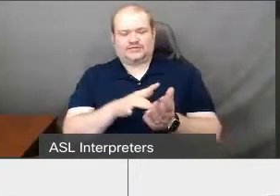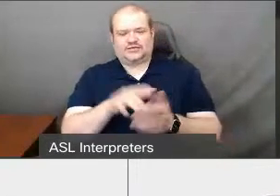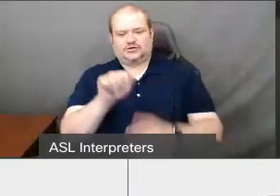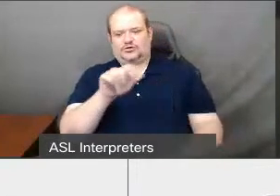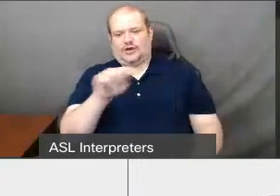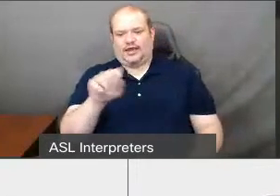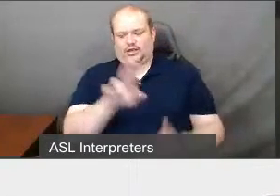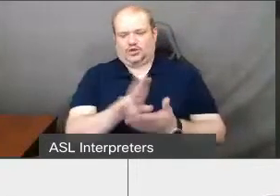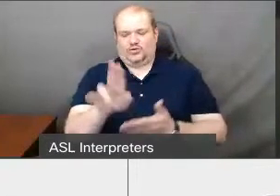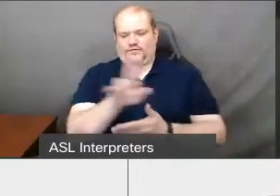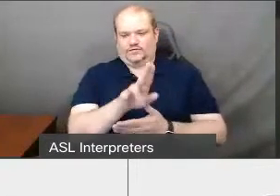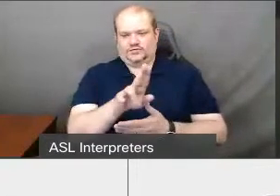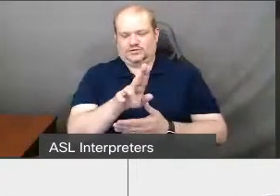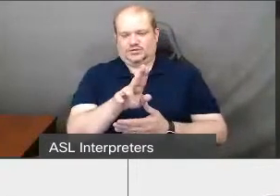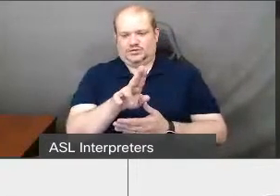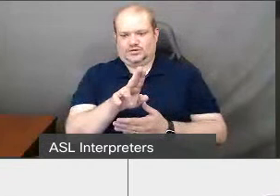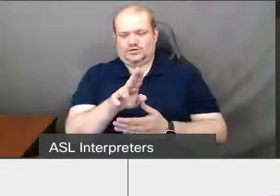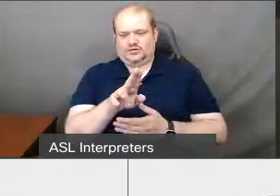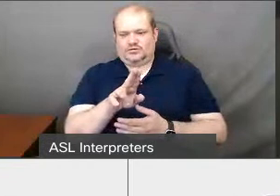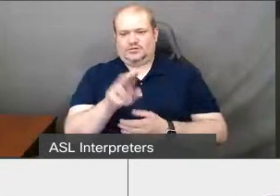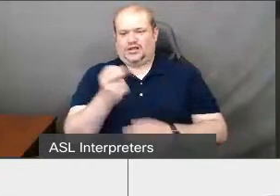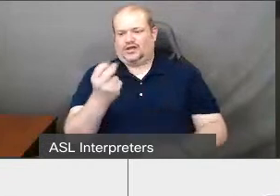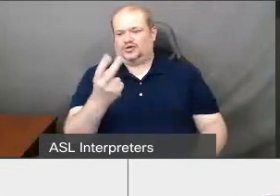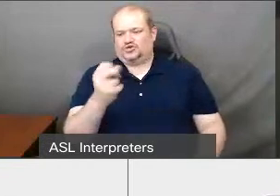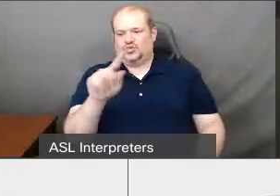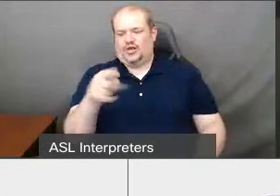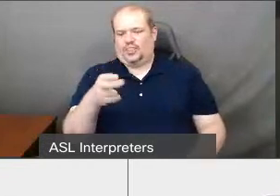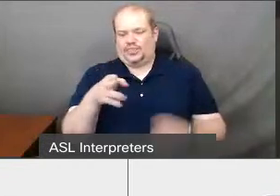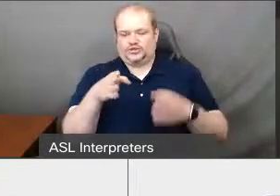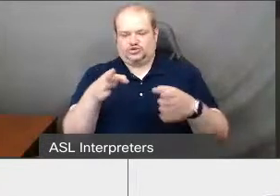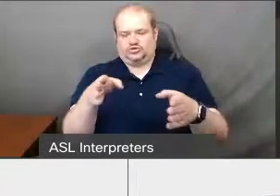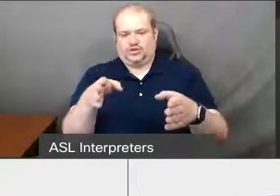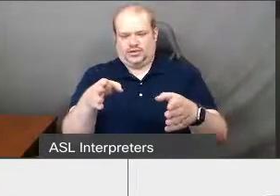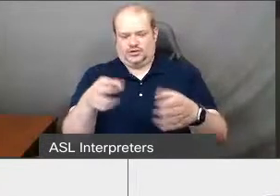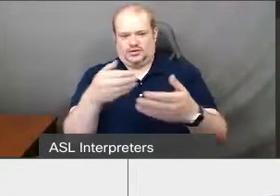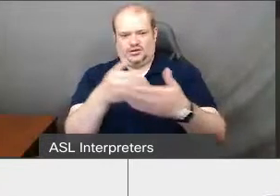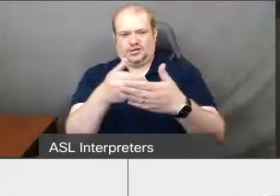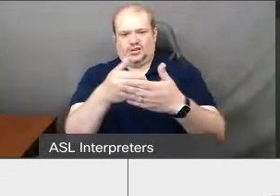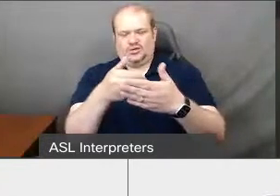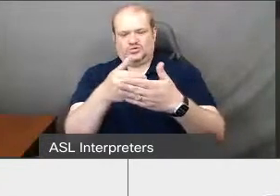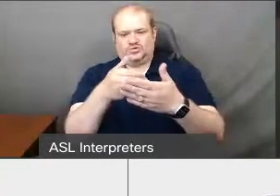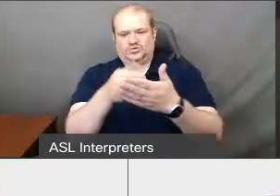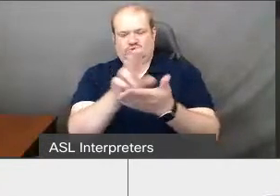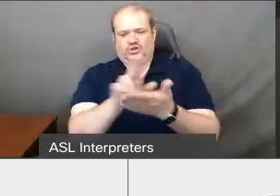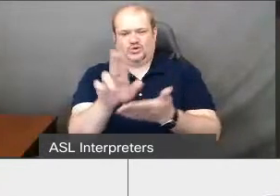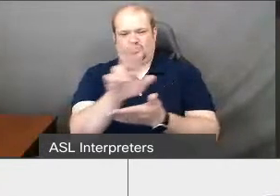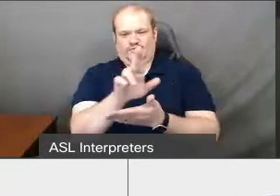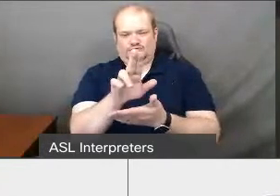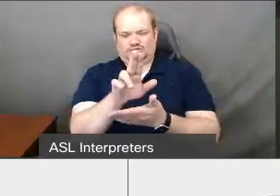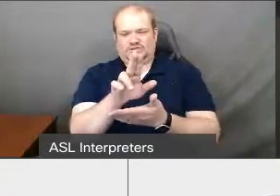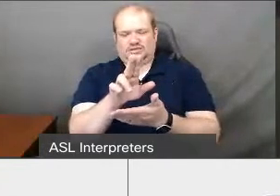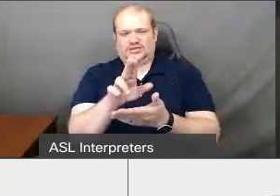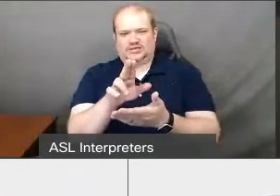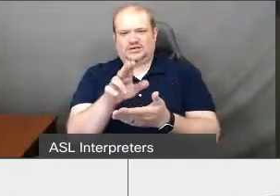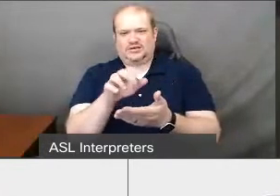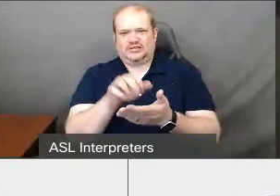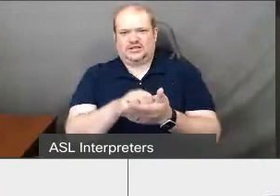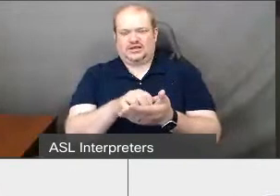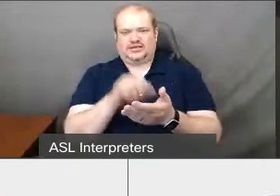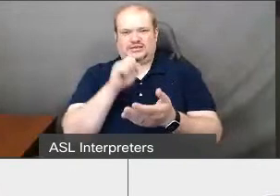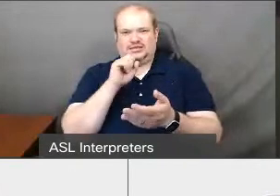University, just off of 12th Street, just west of University. Senior Center. Used to be the senior center.